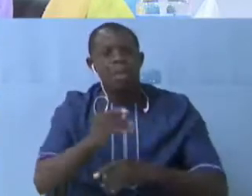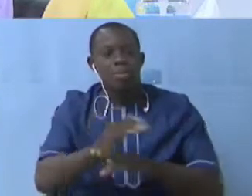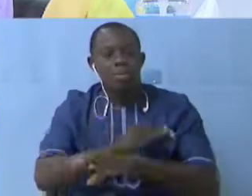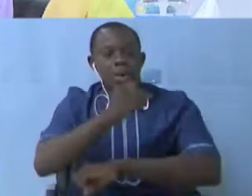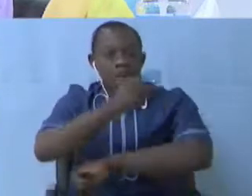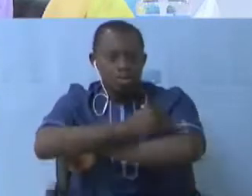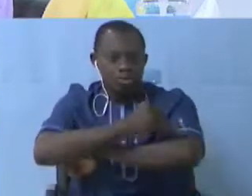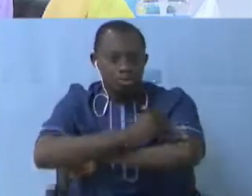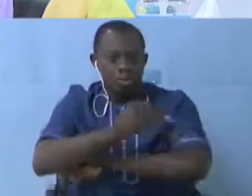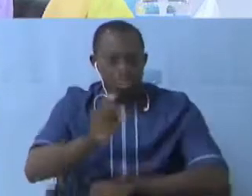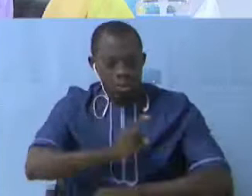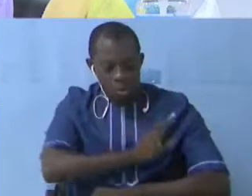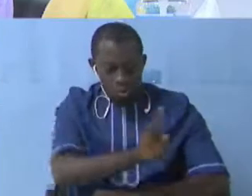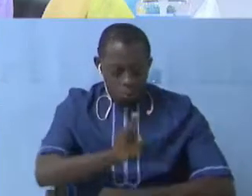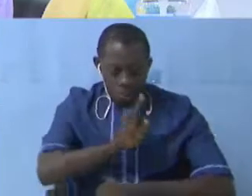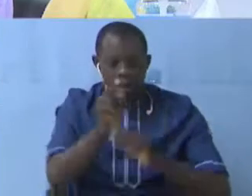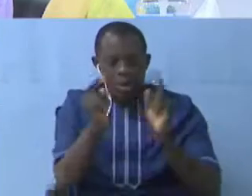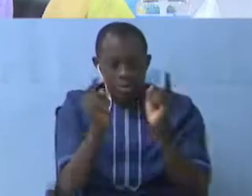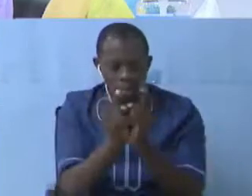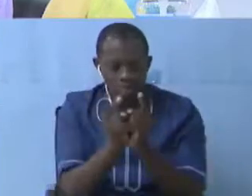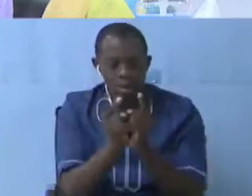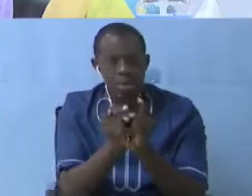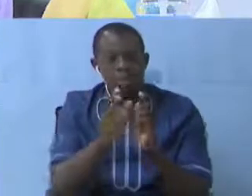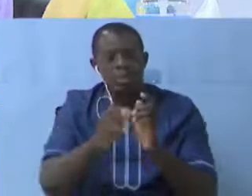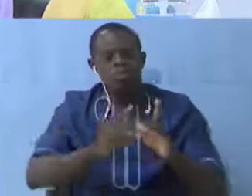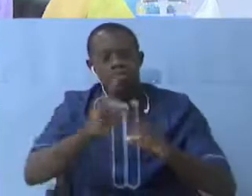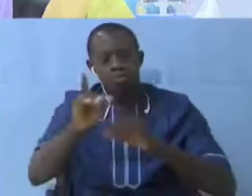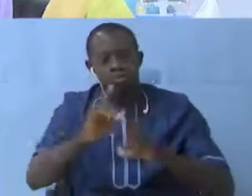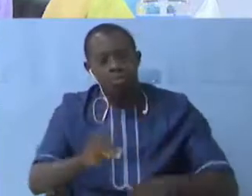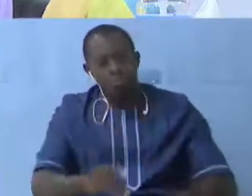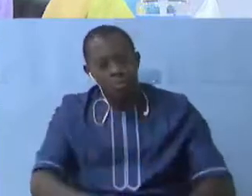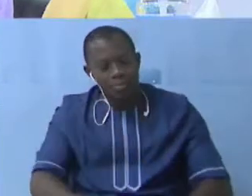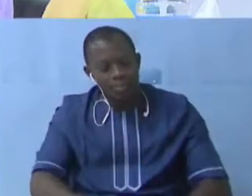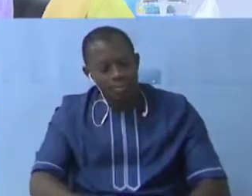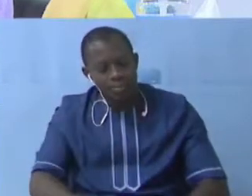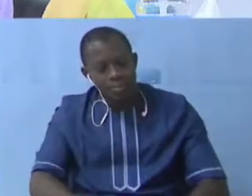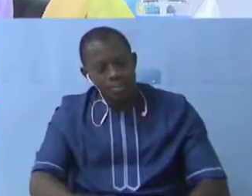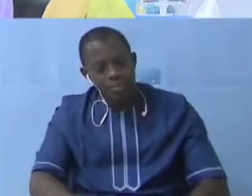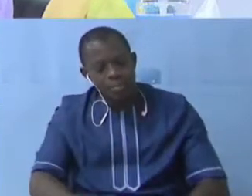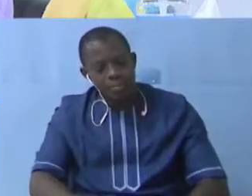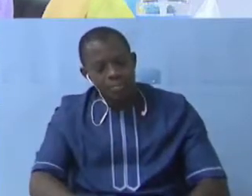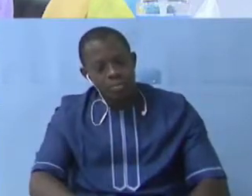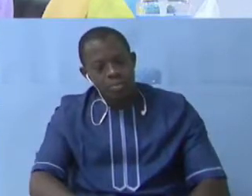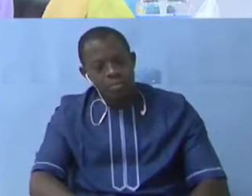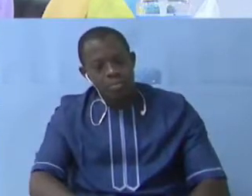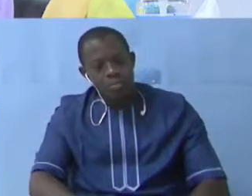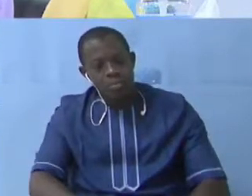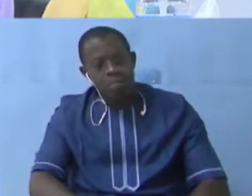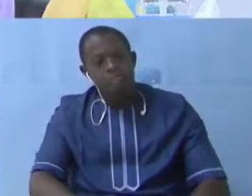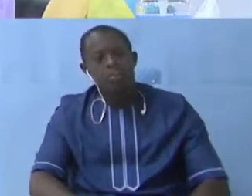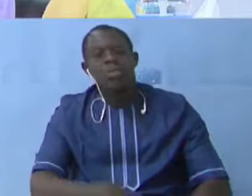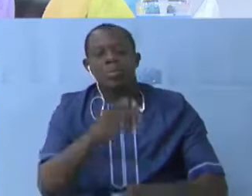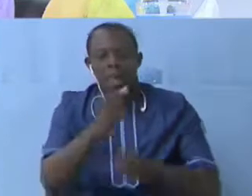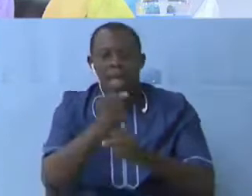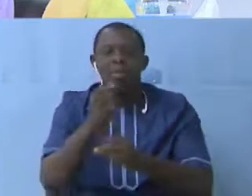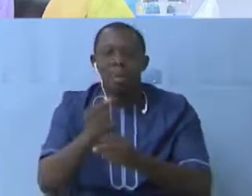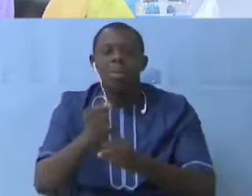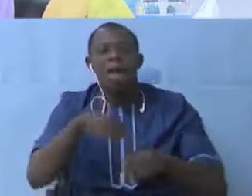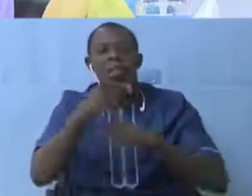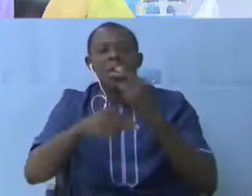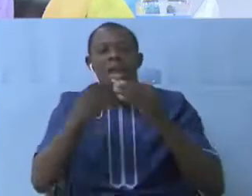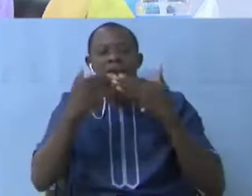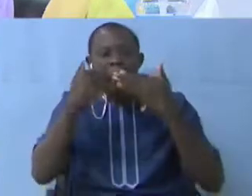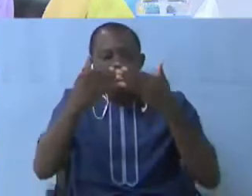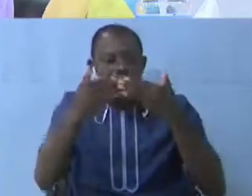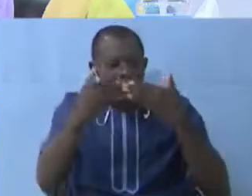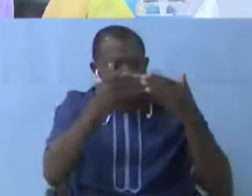them to give them some briefings and to assist on some of the information. maa ngi fàttaliku jamono bi nga